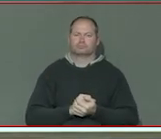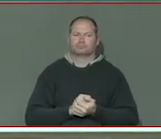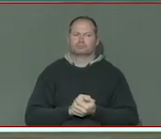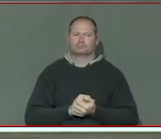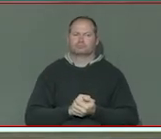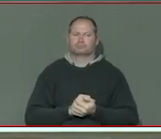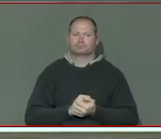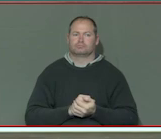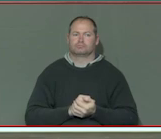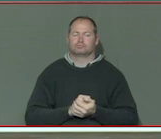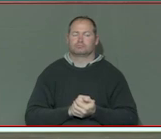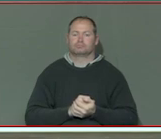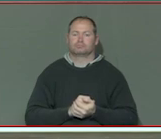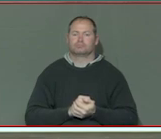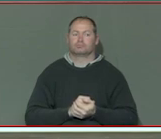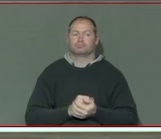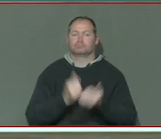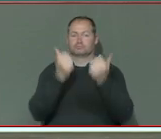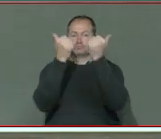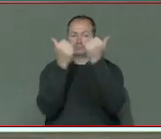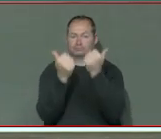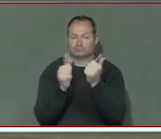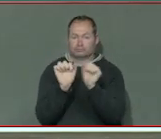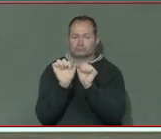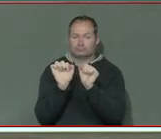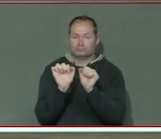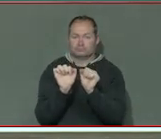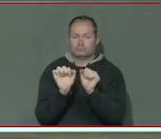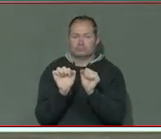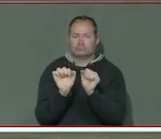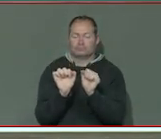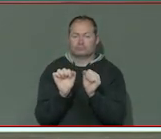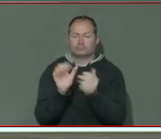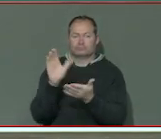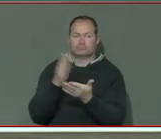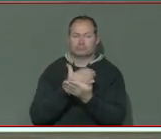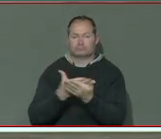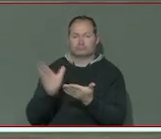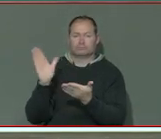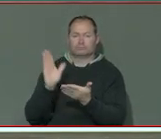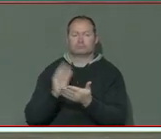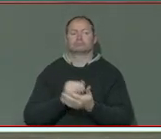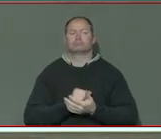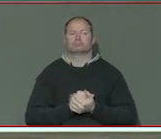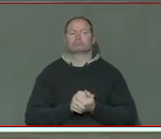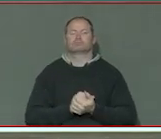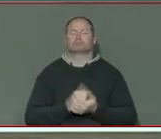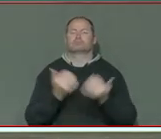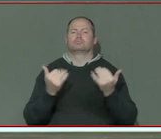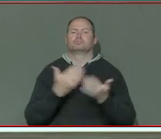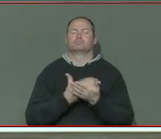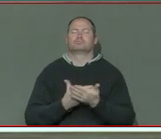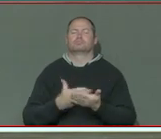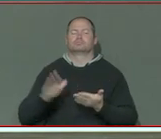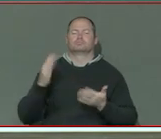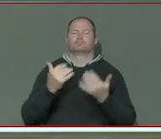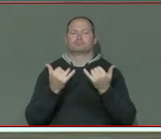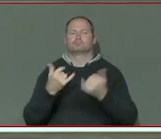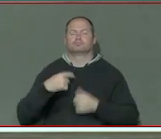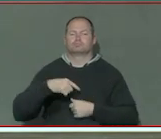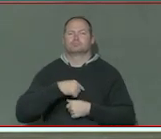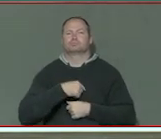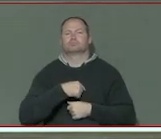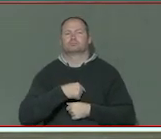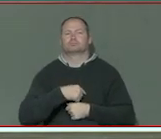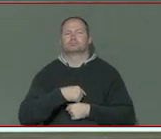The count of Sanders must be written off. It was not recorded, so both, if we write it off, we have to credit him with 50,